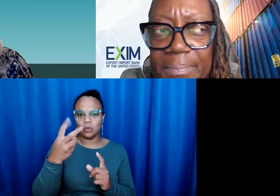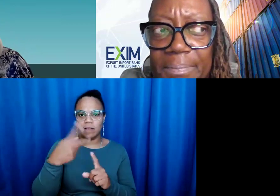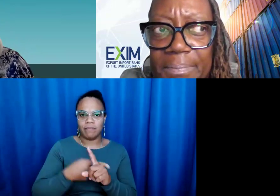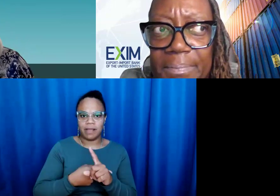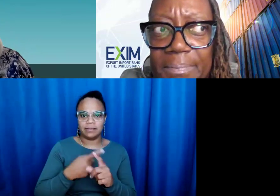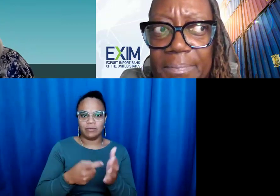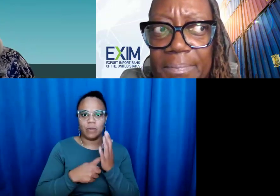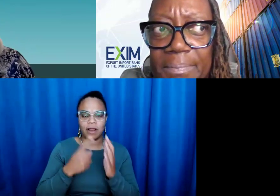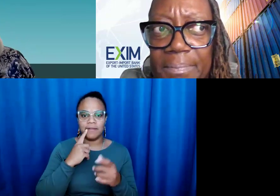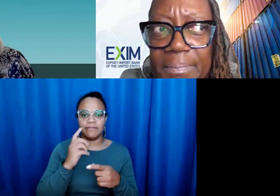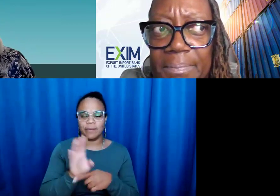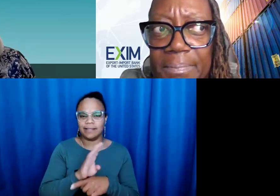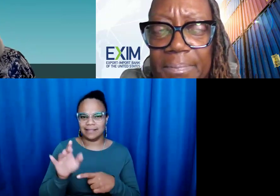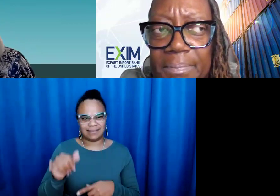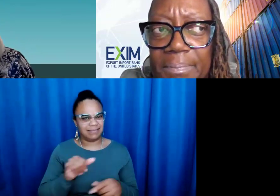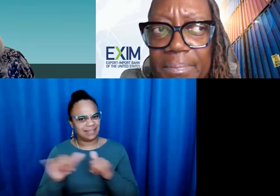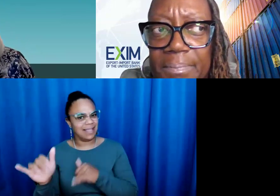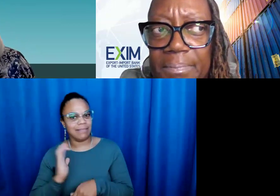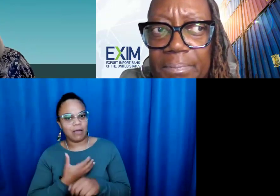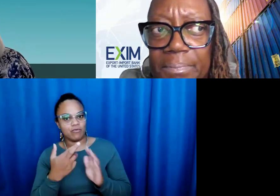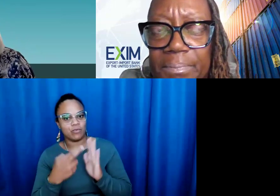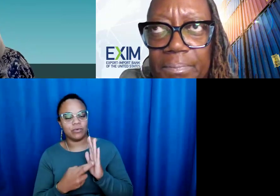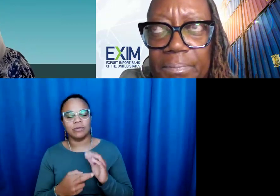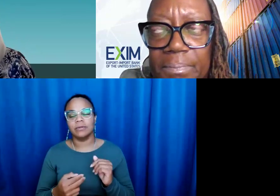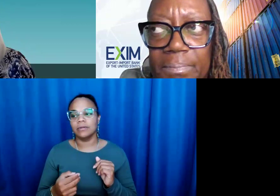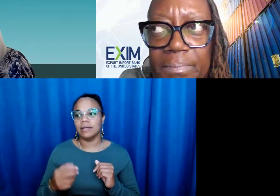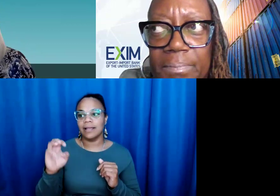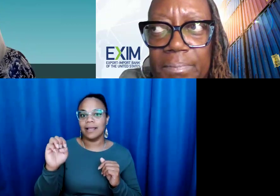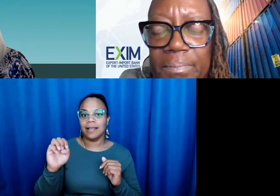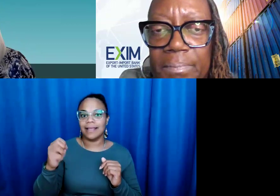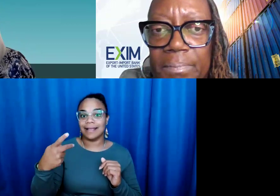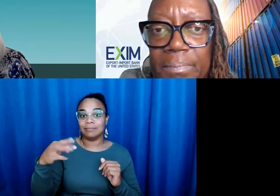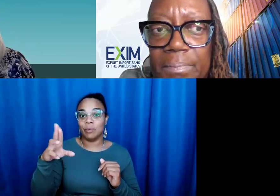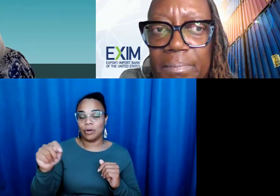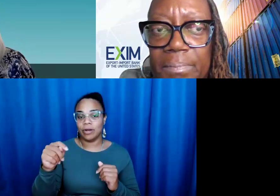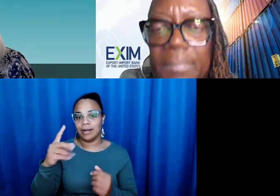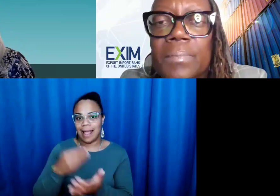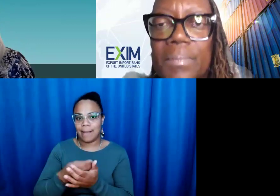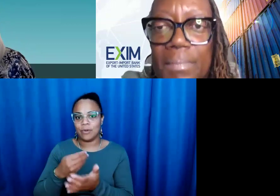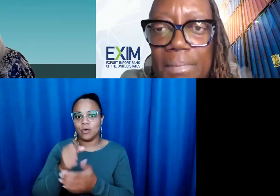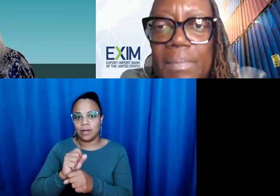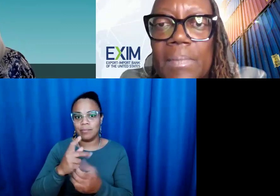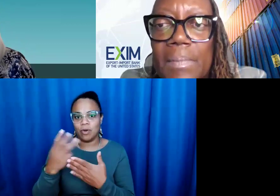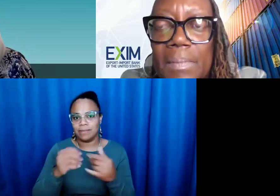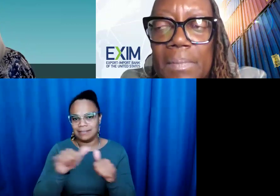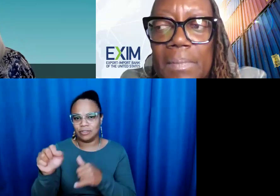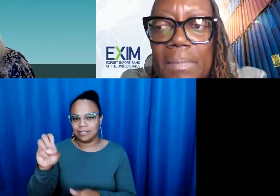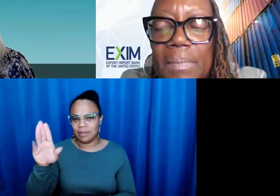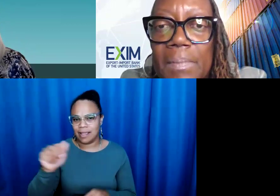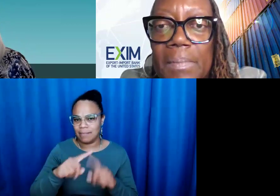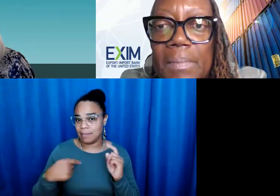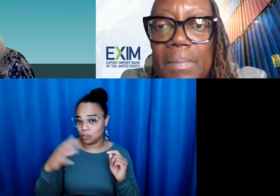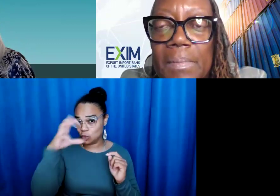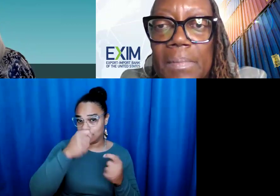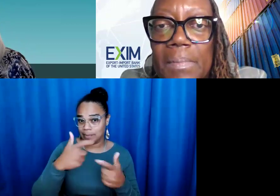same as ours. And so our program, the Export Working Capital program from the SBA, is very similar to yours. I suspect, though, the major difference is